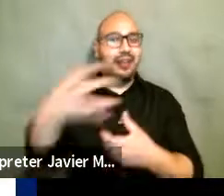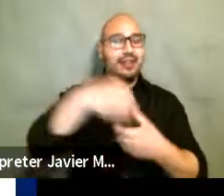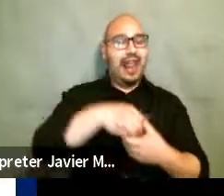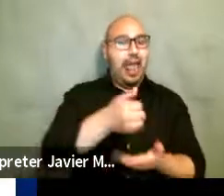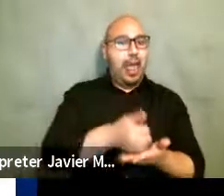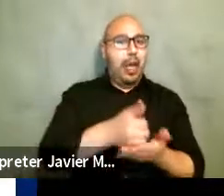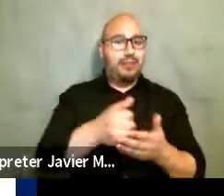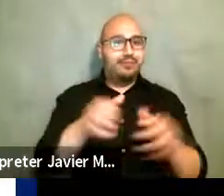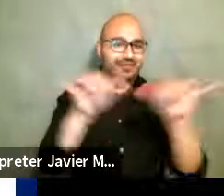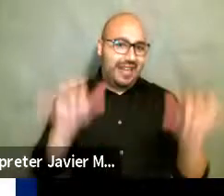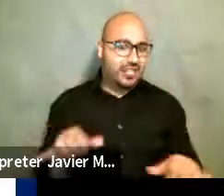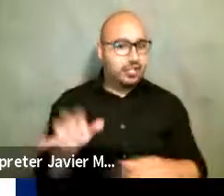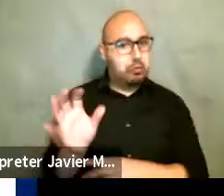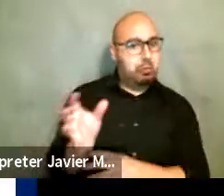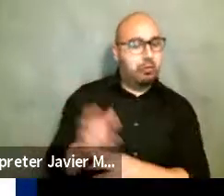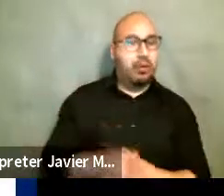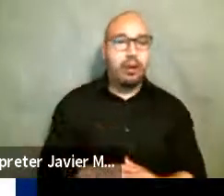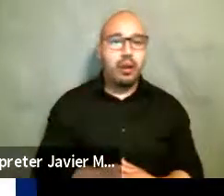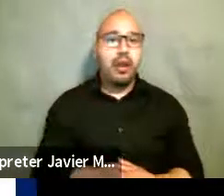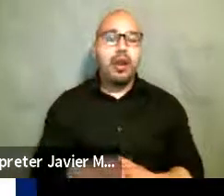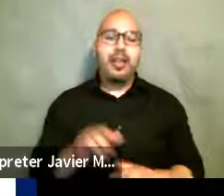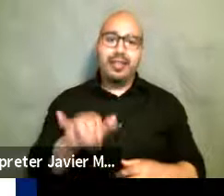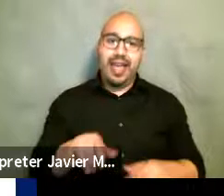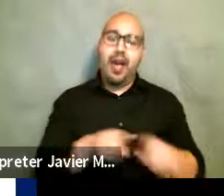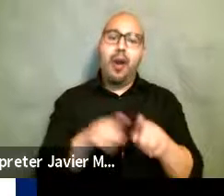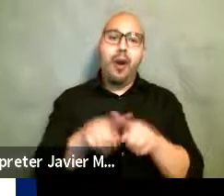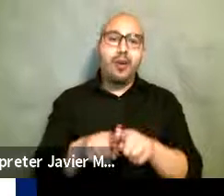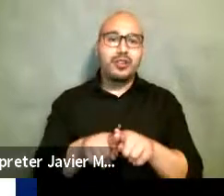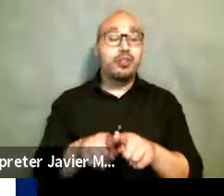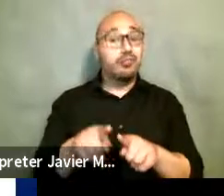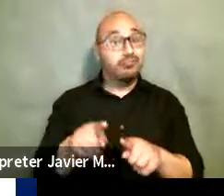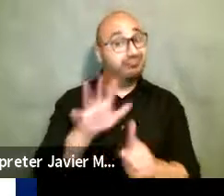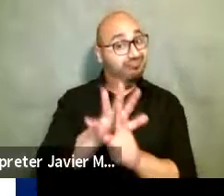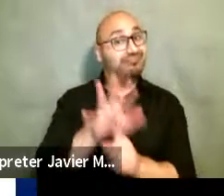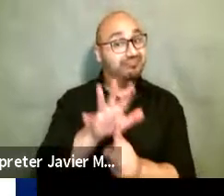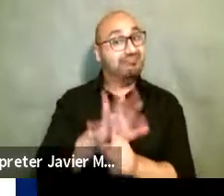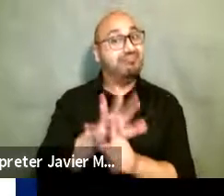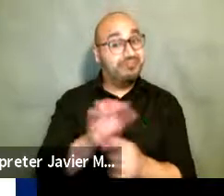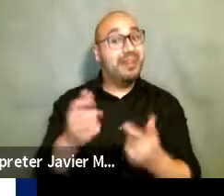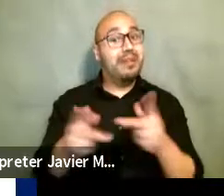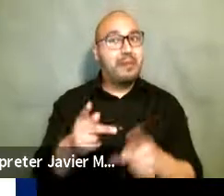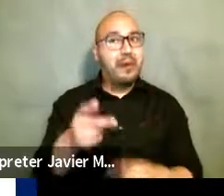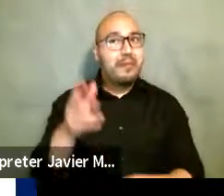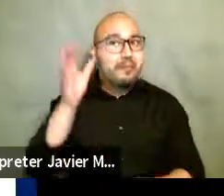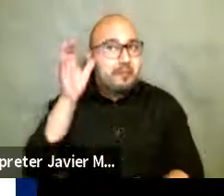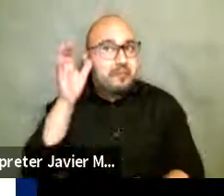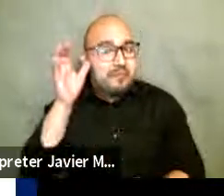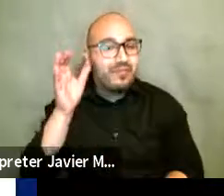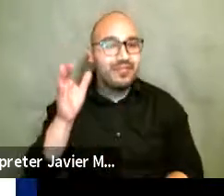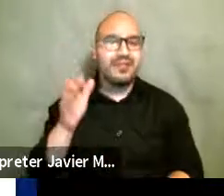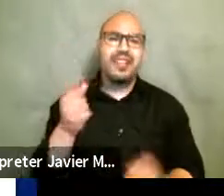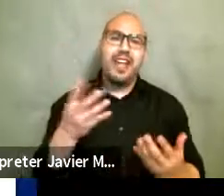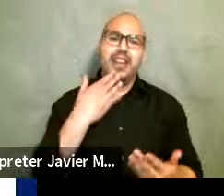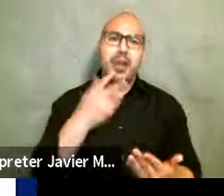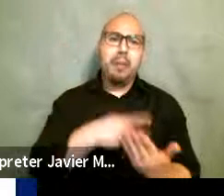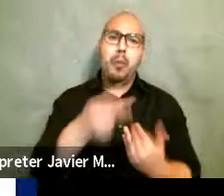which also has quite a big following, and there are lots of great programs on it.